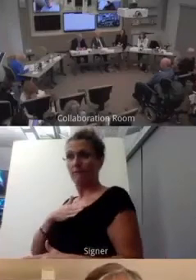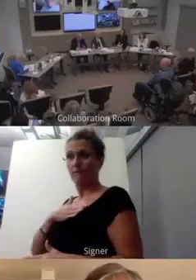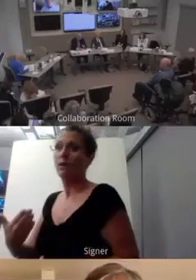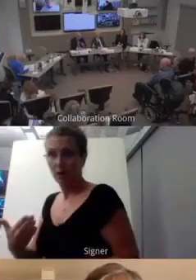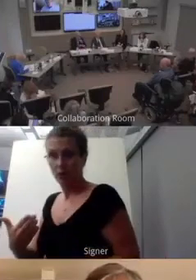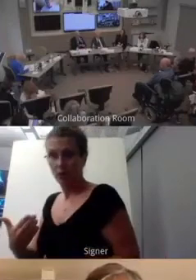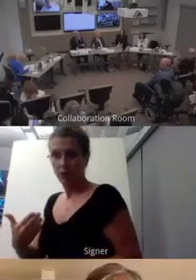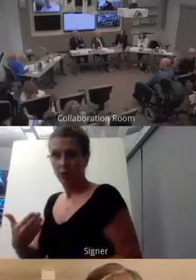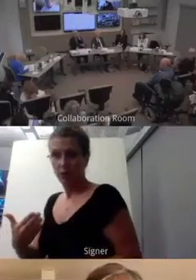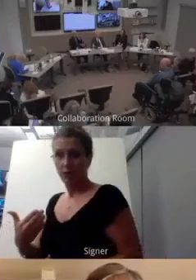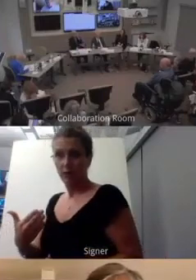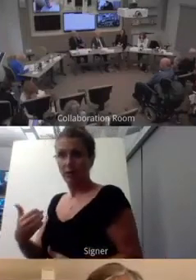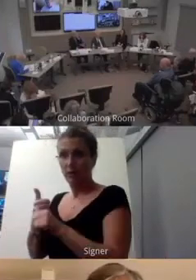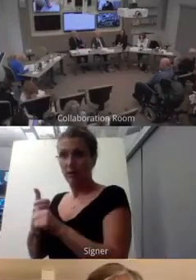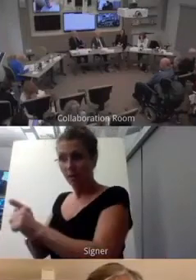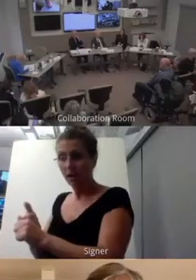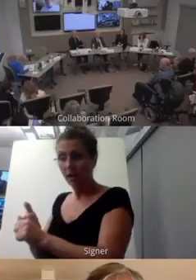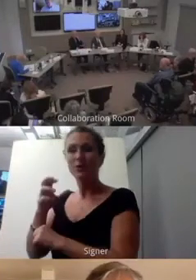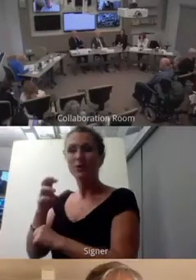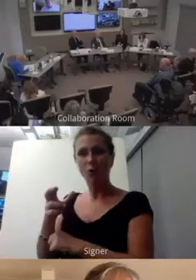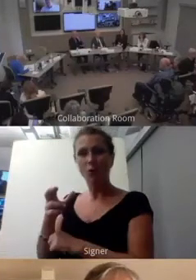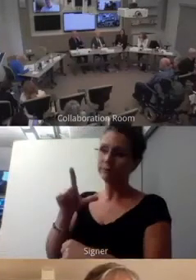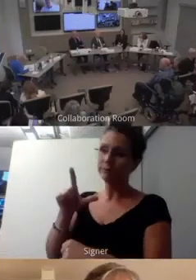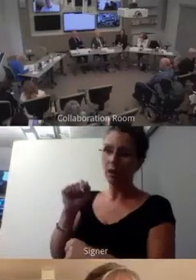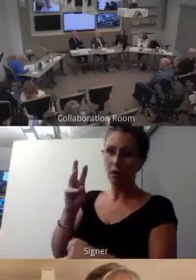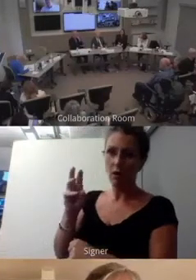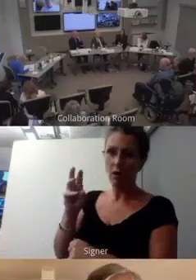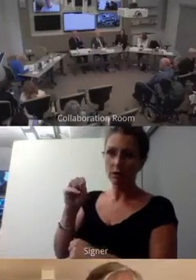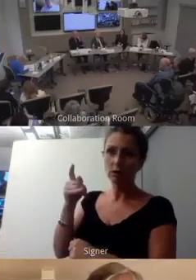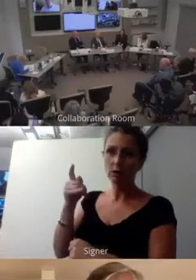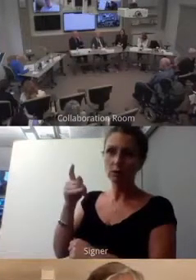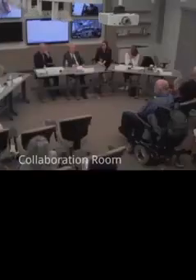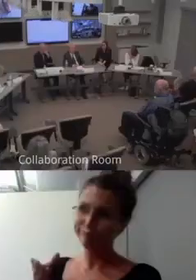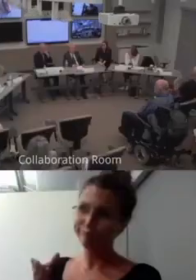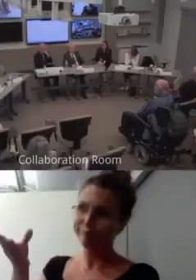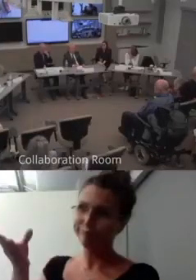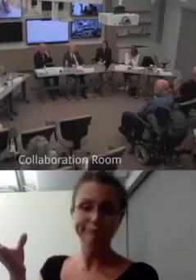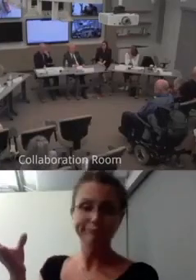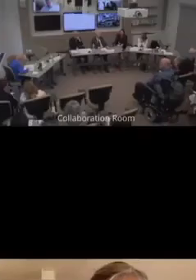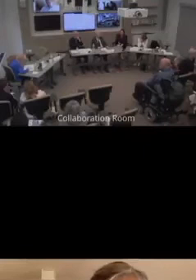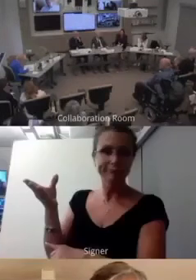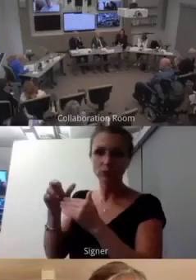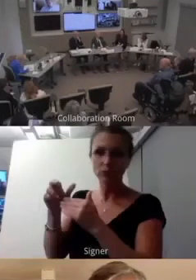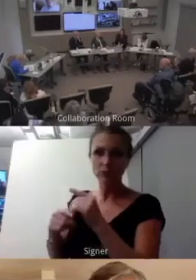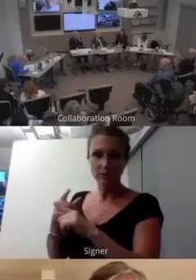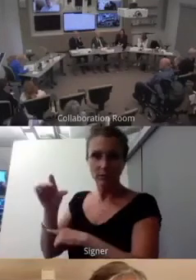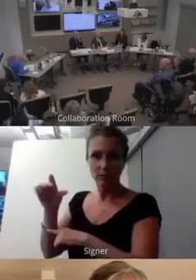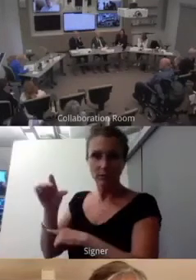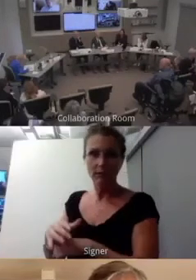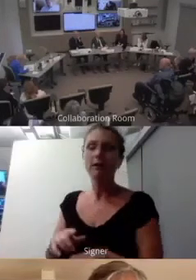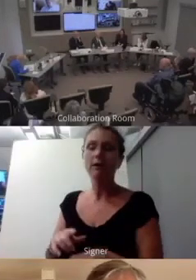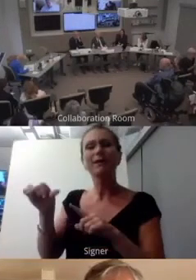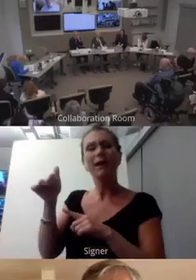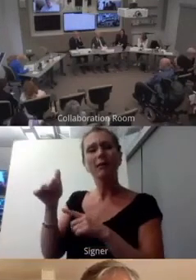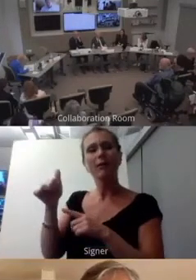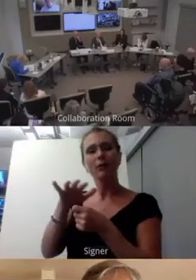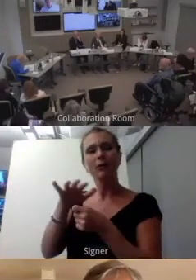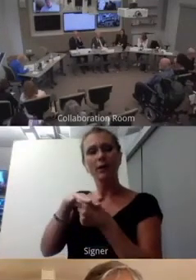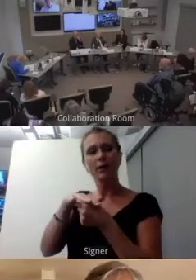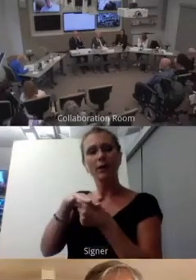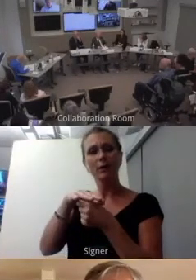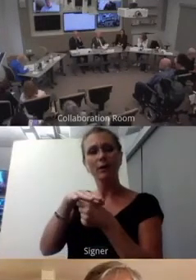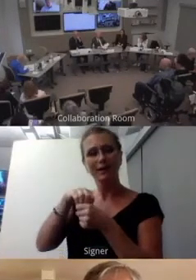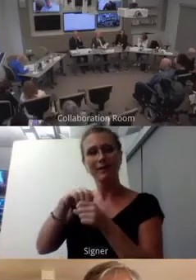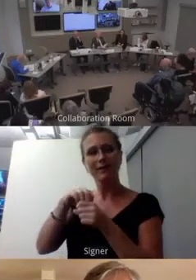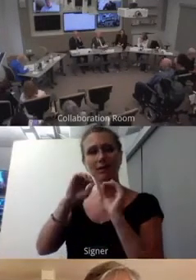then results from that. But there were other parts of the office that were as important. An important feature